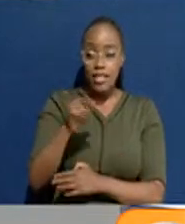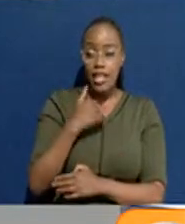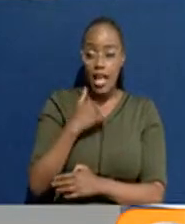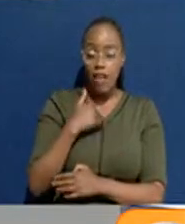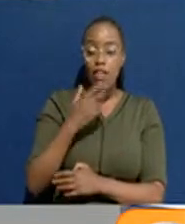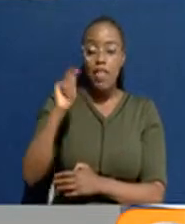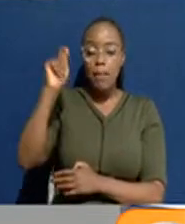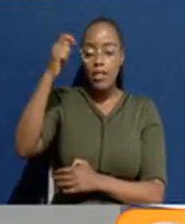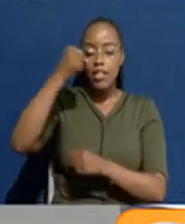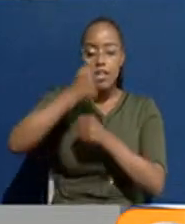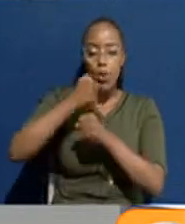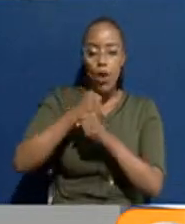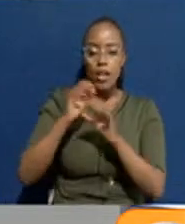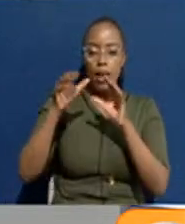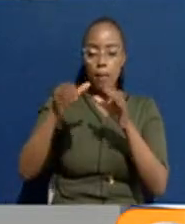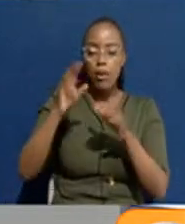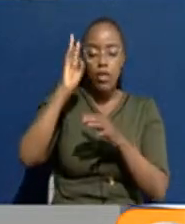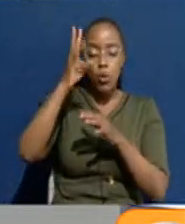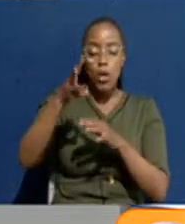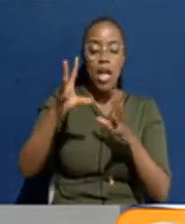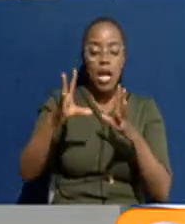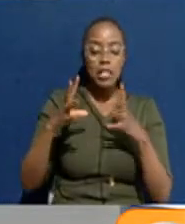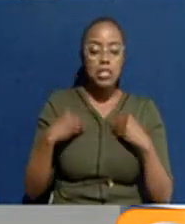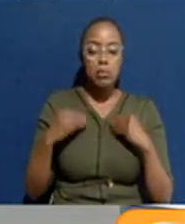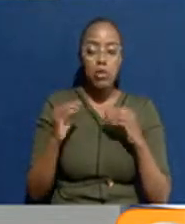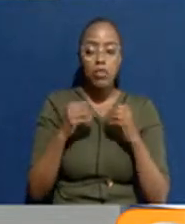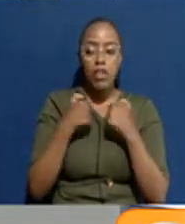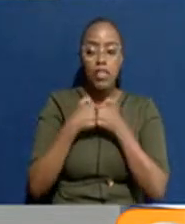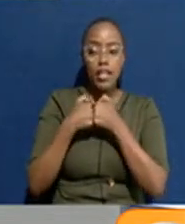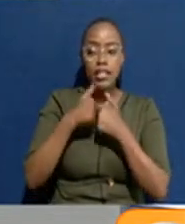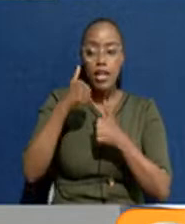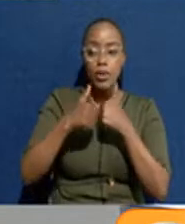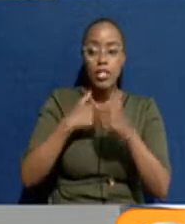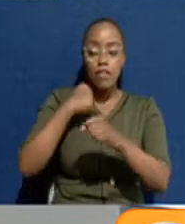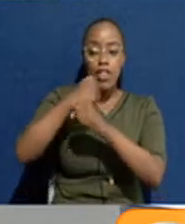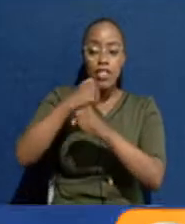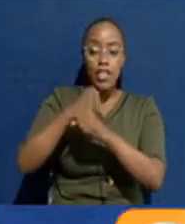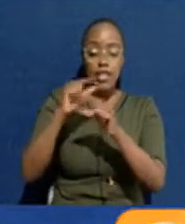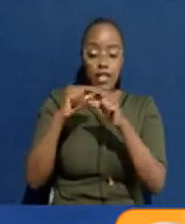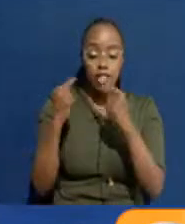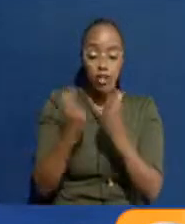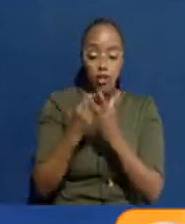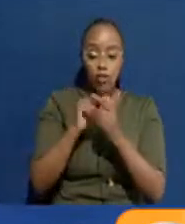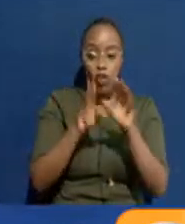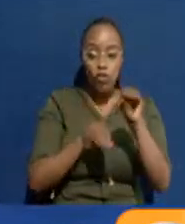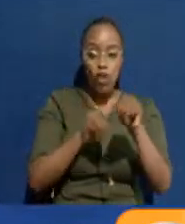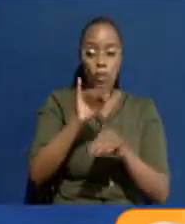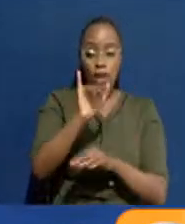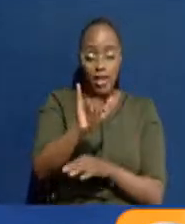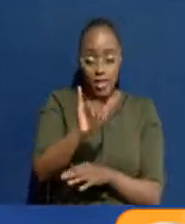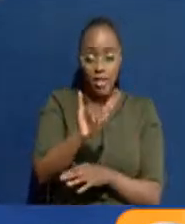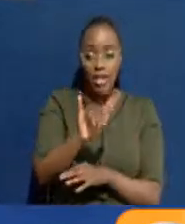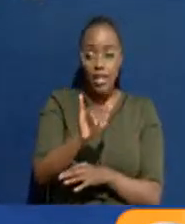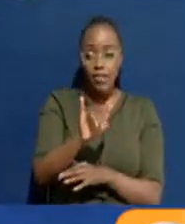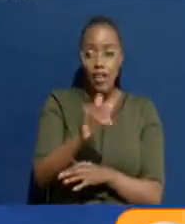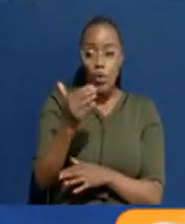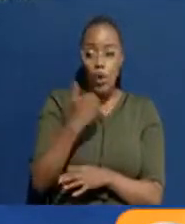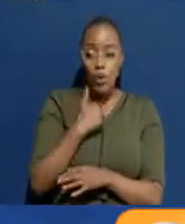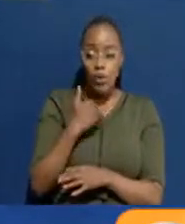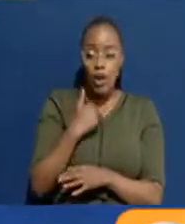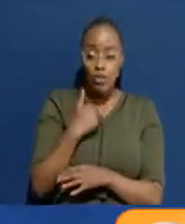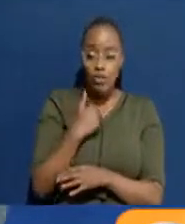presidential working party will not fall prey to the challenges that are faced at the task forces from 1909, whereby you have